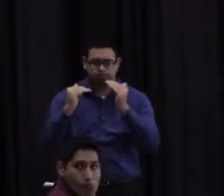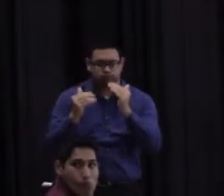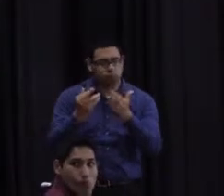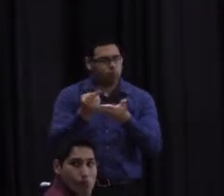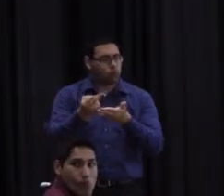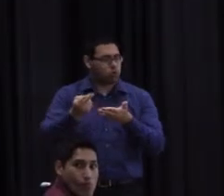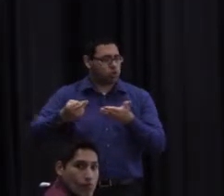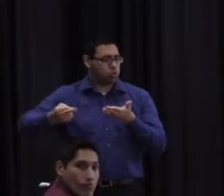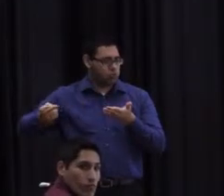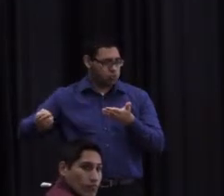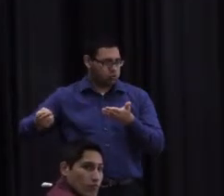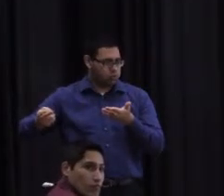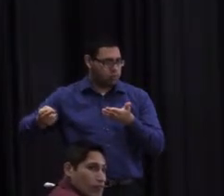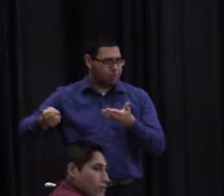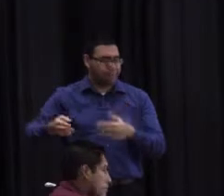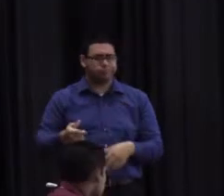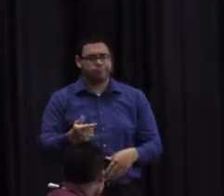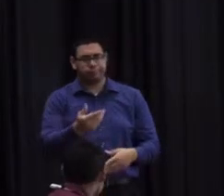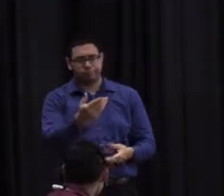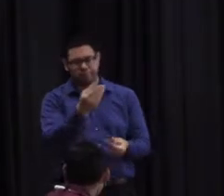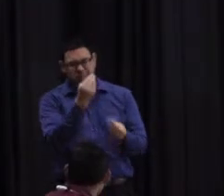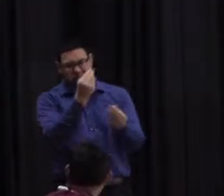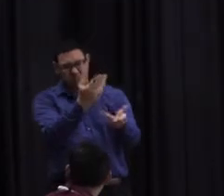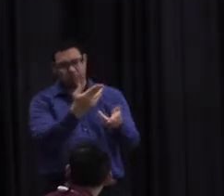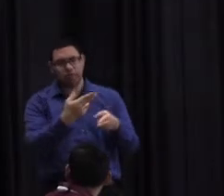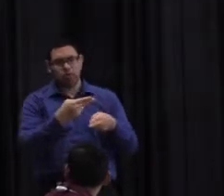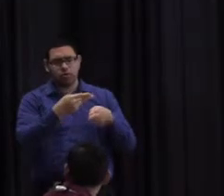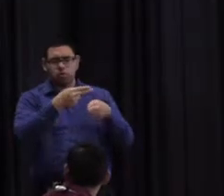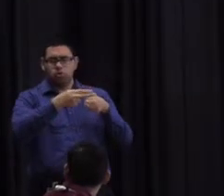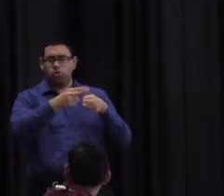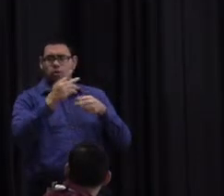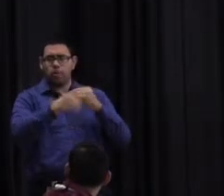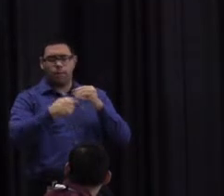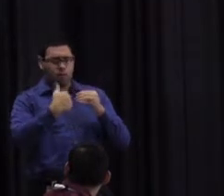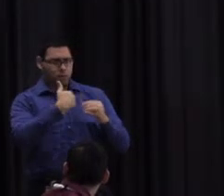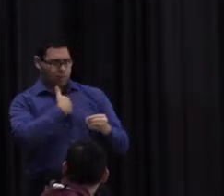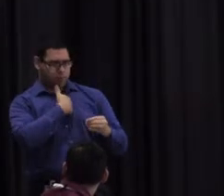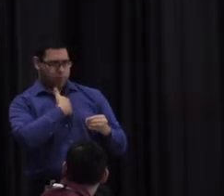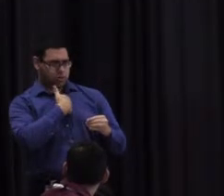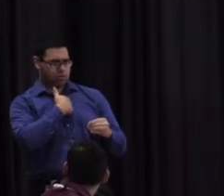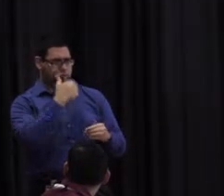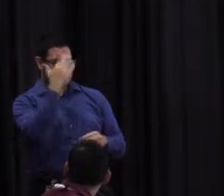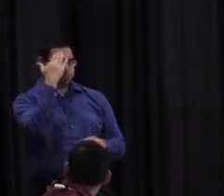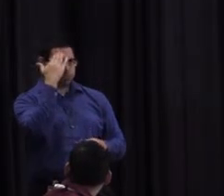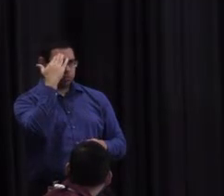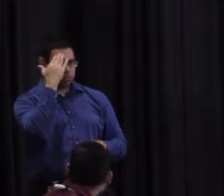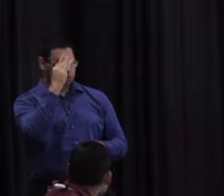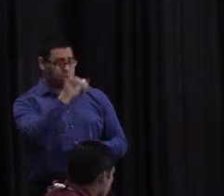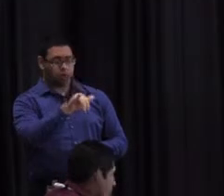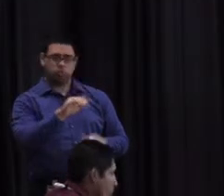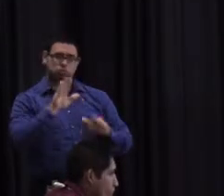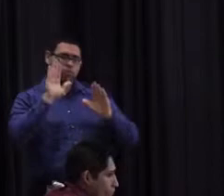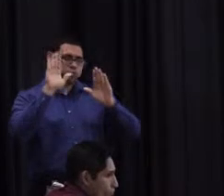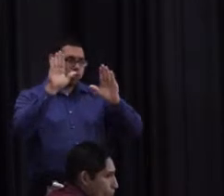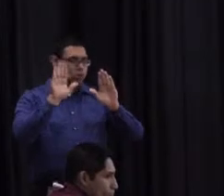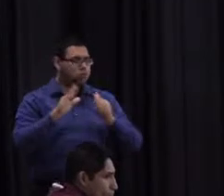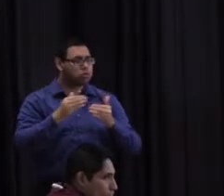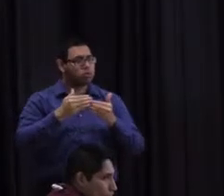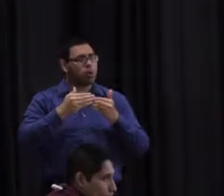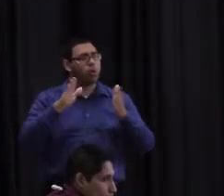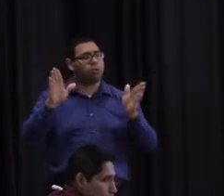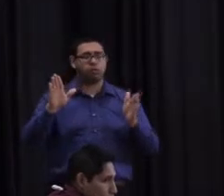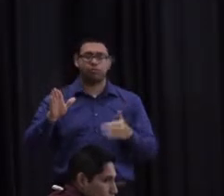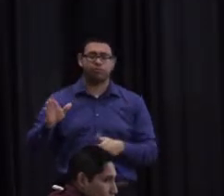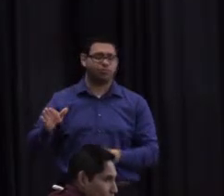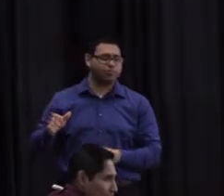And so let me tell you just a little bit about me. Of course, you know, that was a wonderful opening